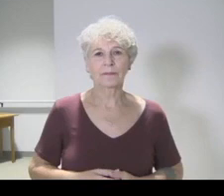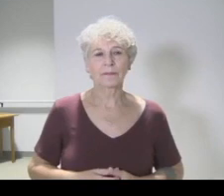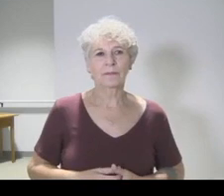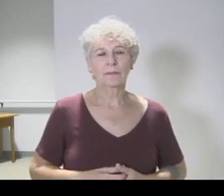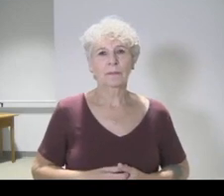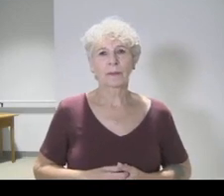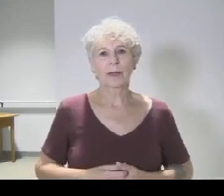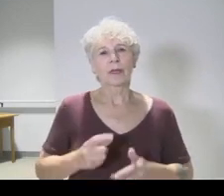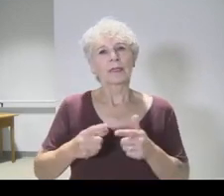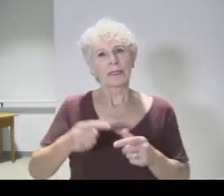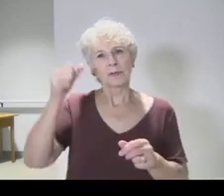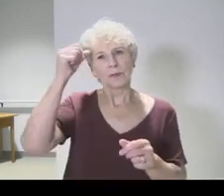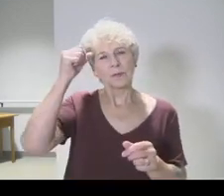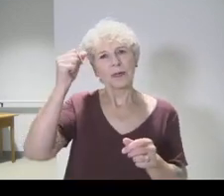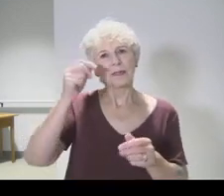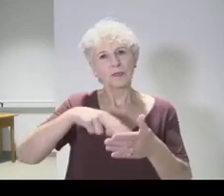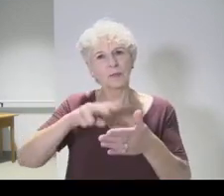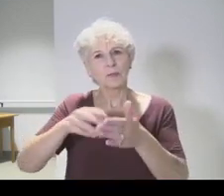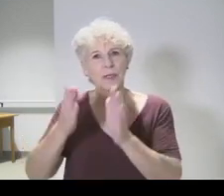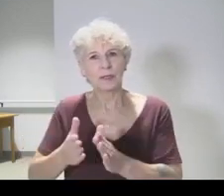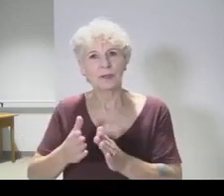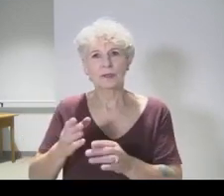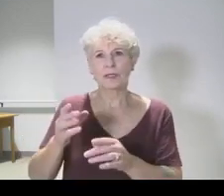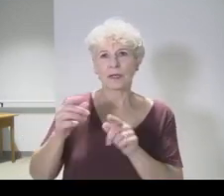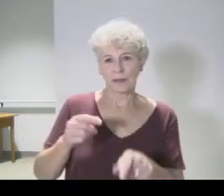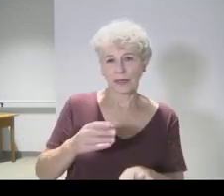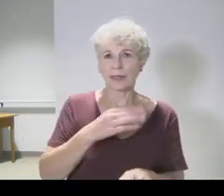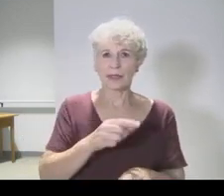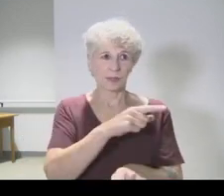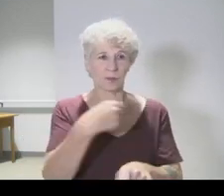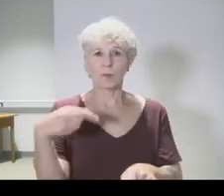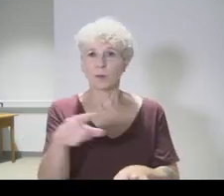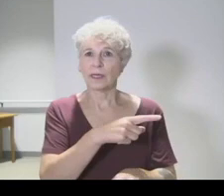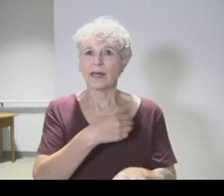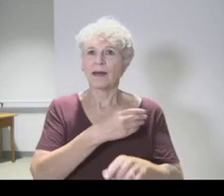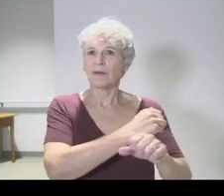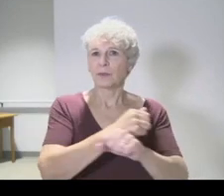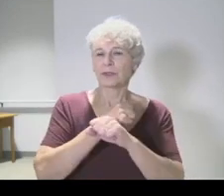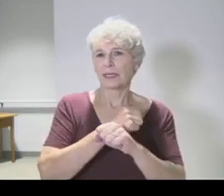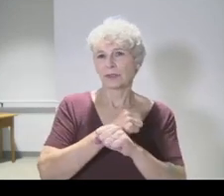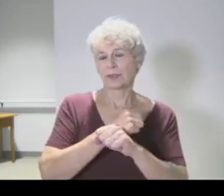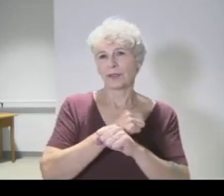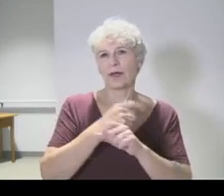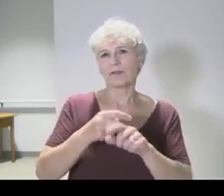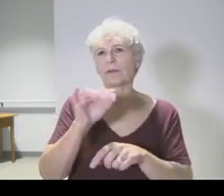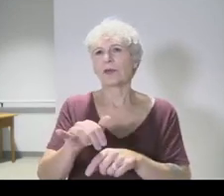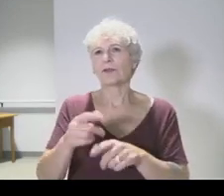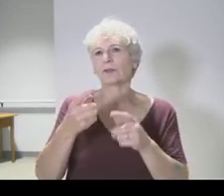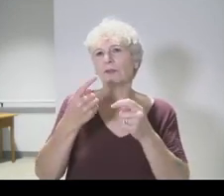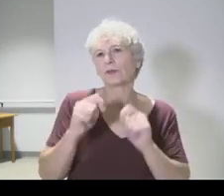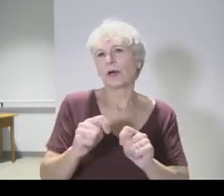He then reminds his readers that they and we have a protector who protects us from those who try to deceive